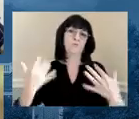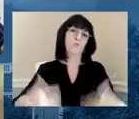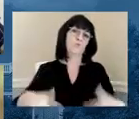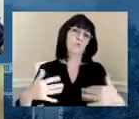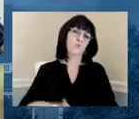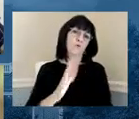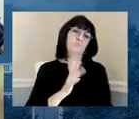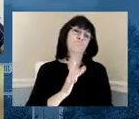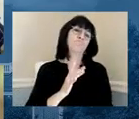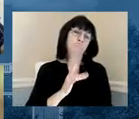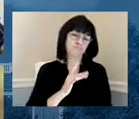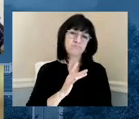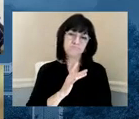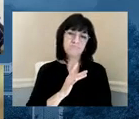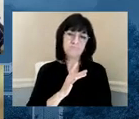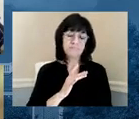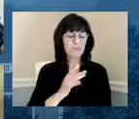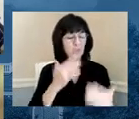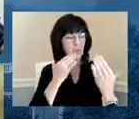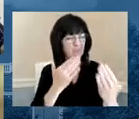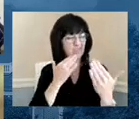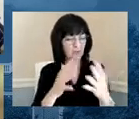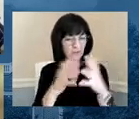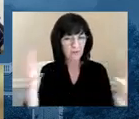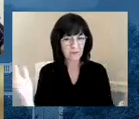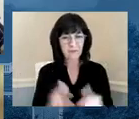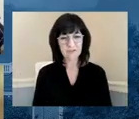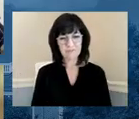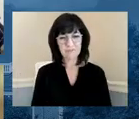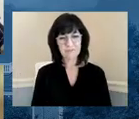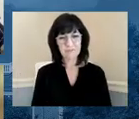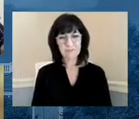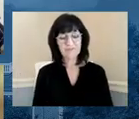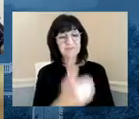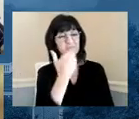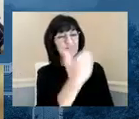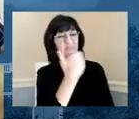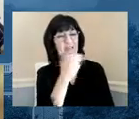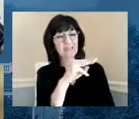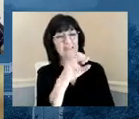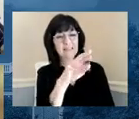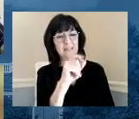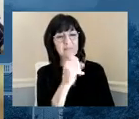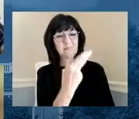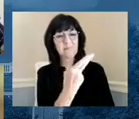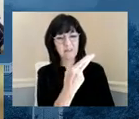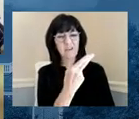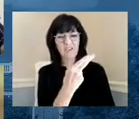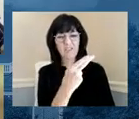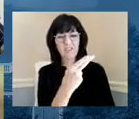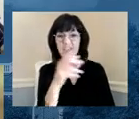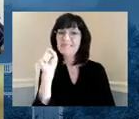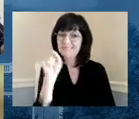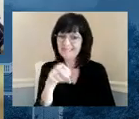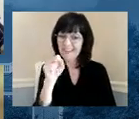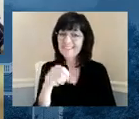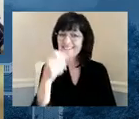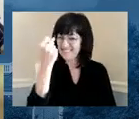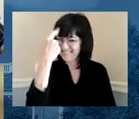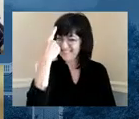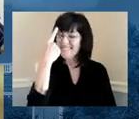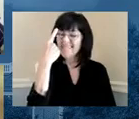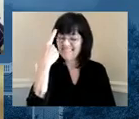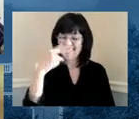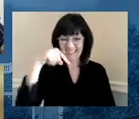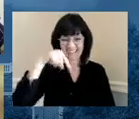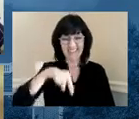many, but definitely one. So thank you very much. Thank you, Meredith. This certainly is getting into the weeds, not letting the weeds